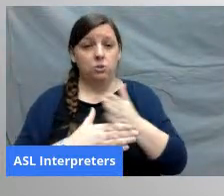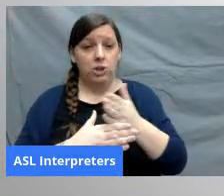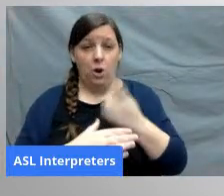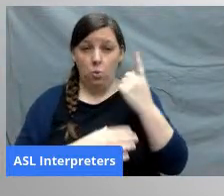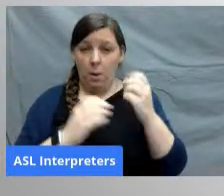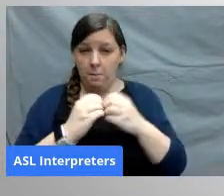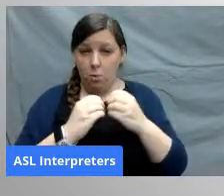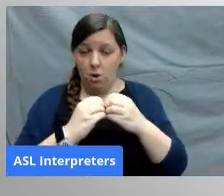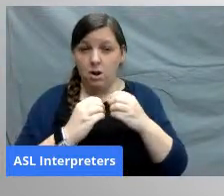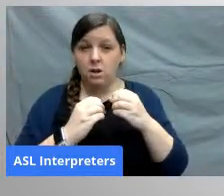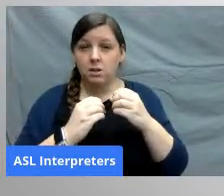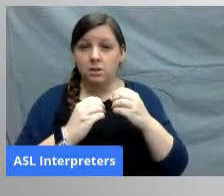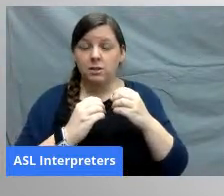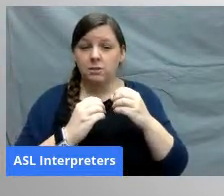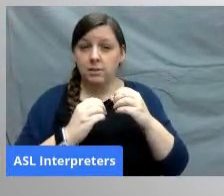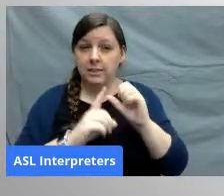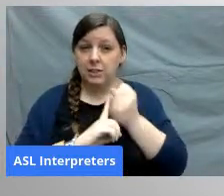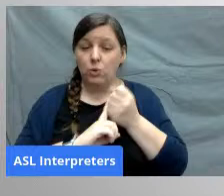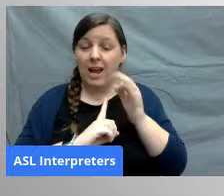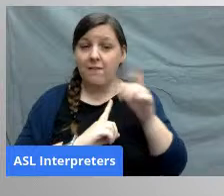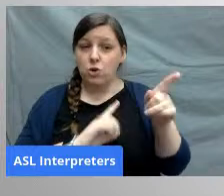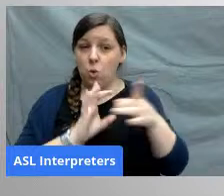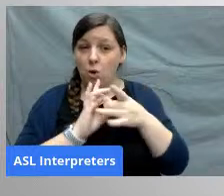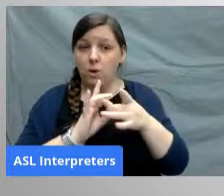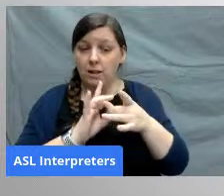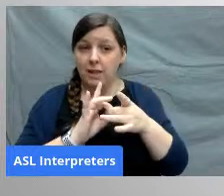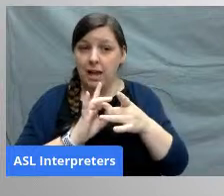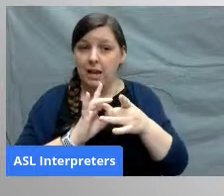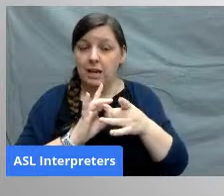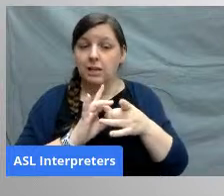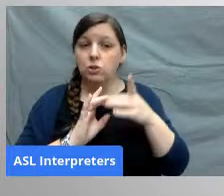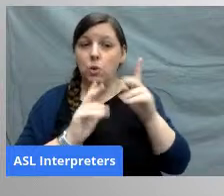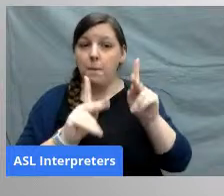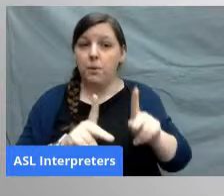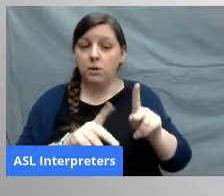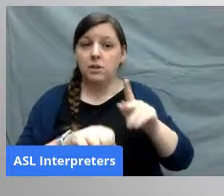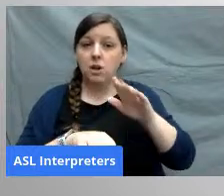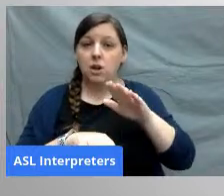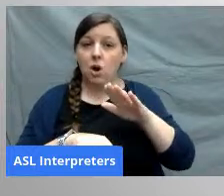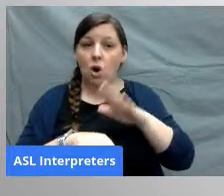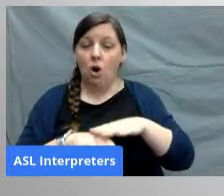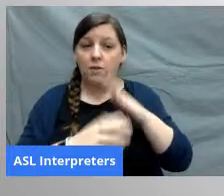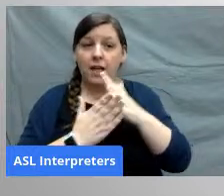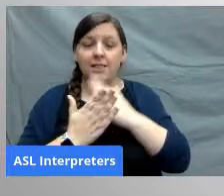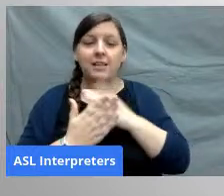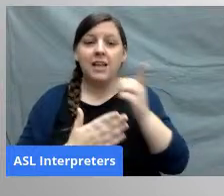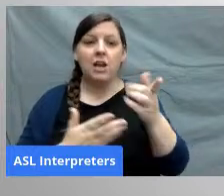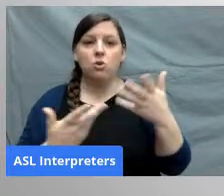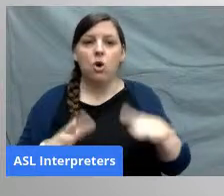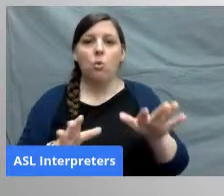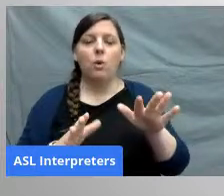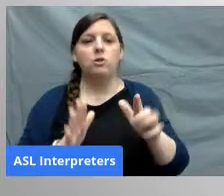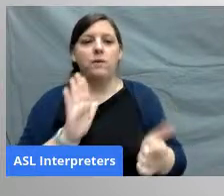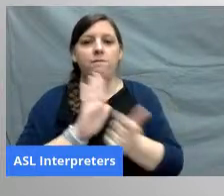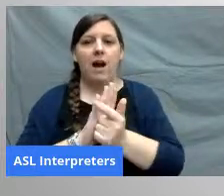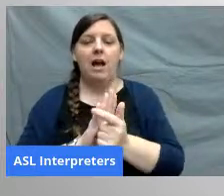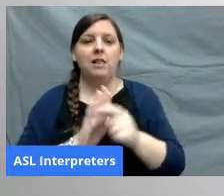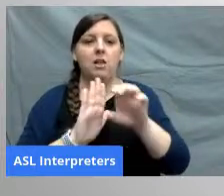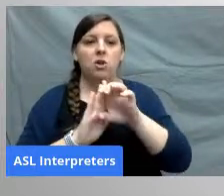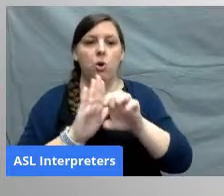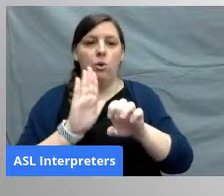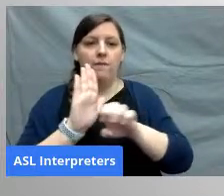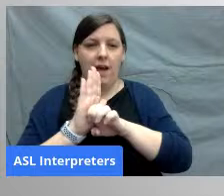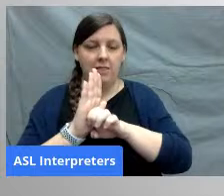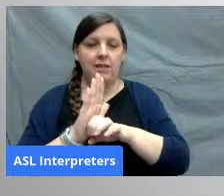to someone that's on this list, then you don't want to violate the code of ethics and vote for that person. And so in that situation, we would contact